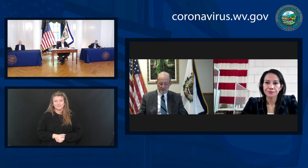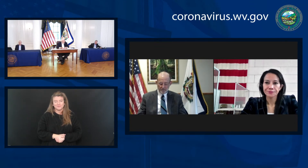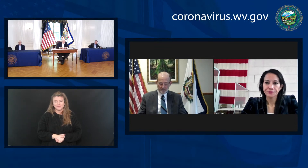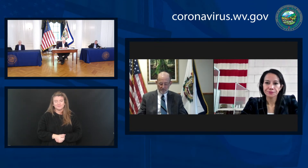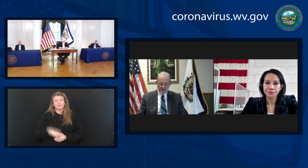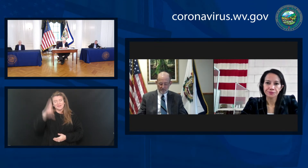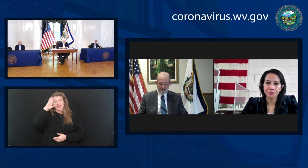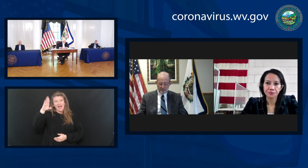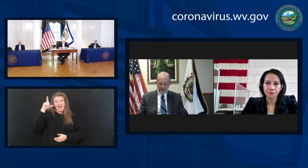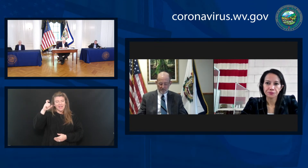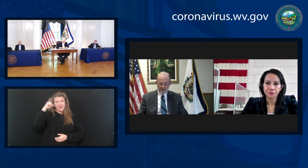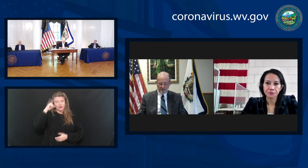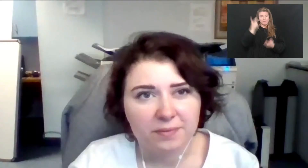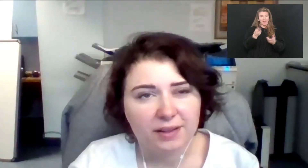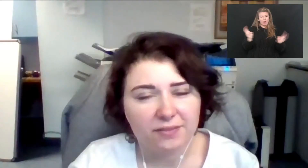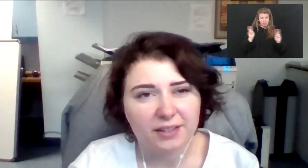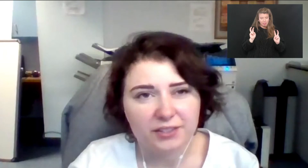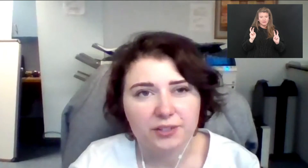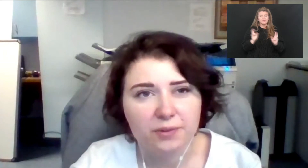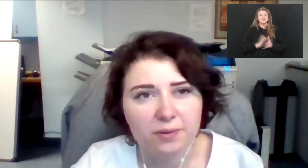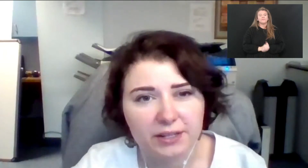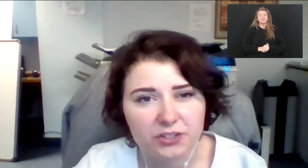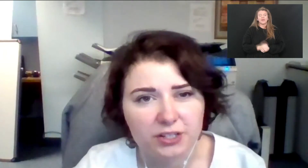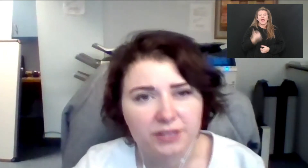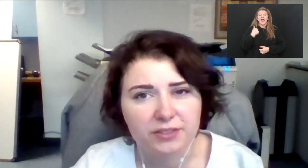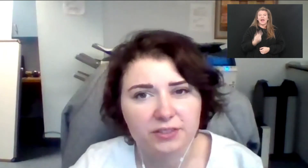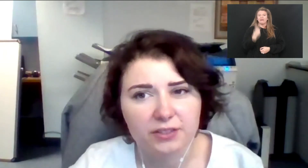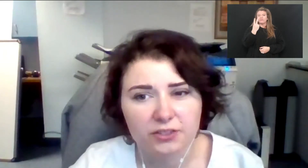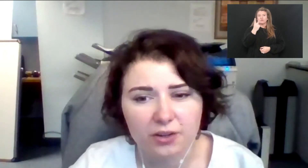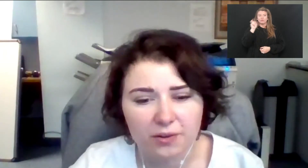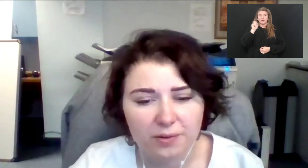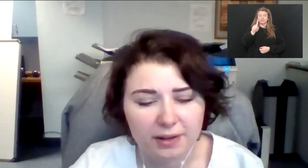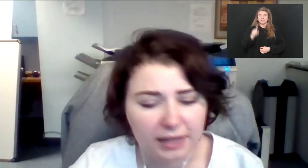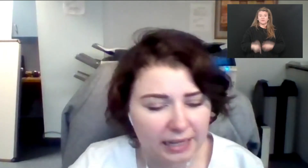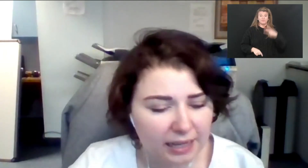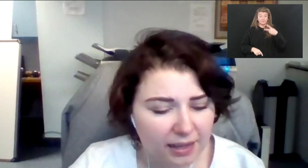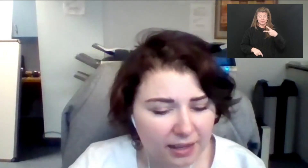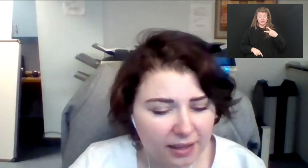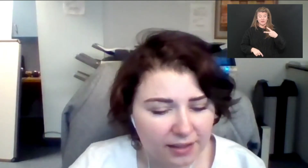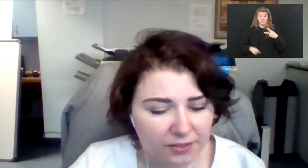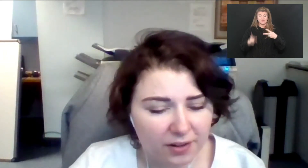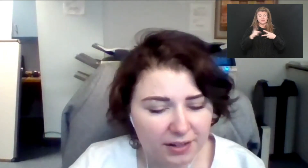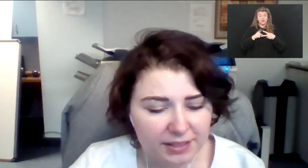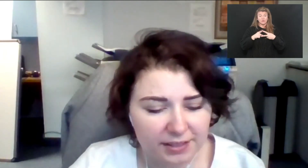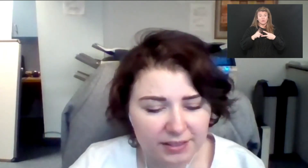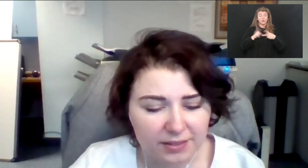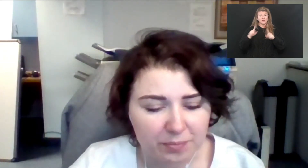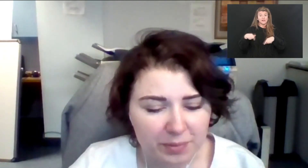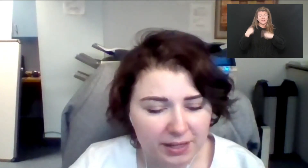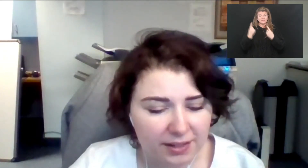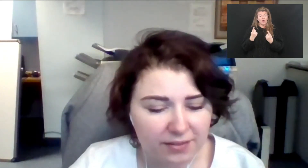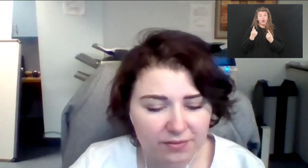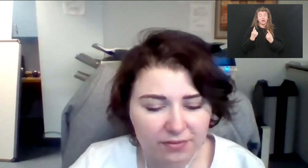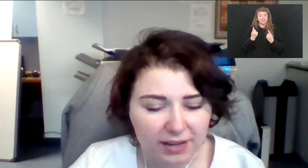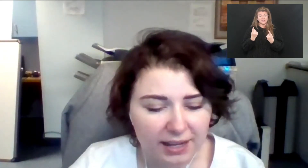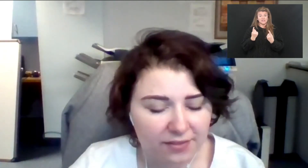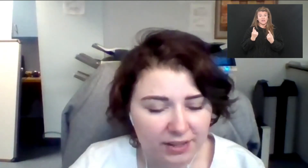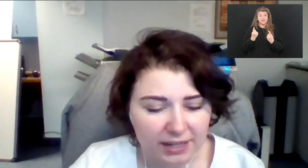Hi, Governor and panel. I've got two questions. So as far as this